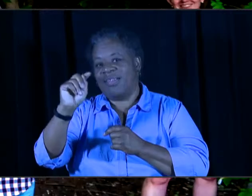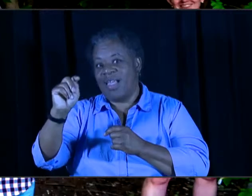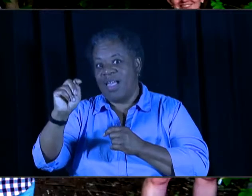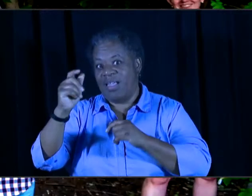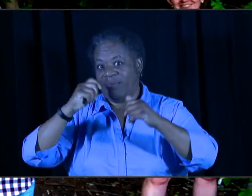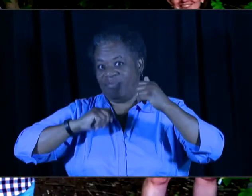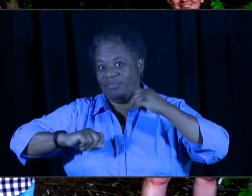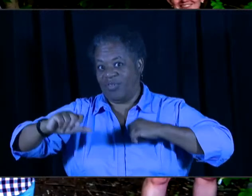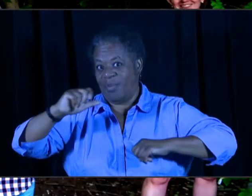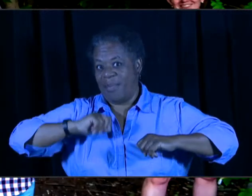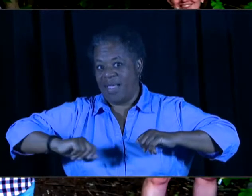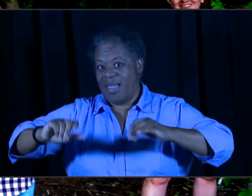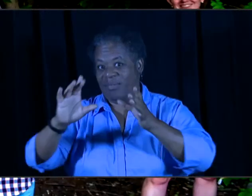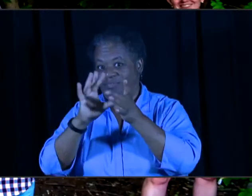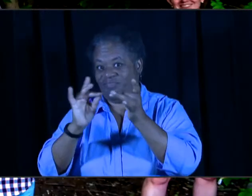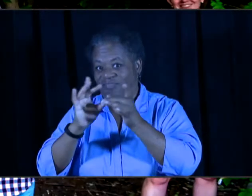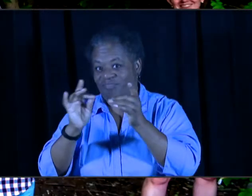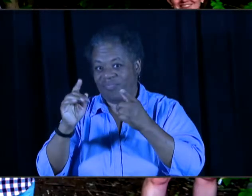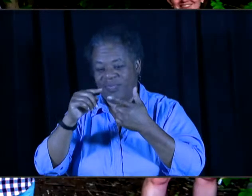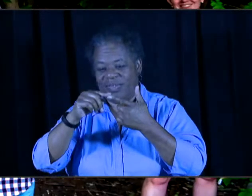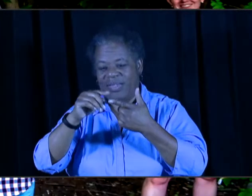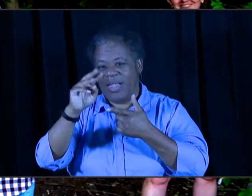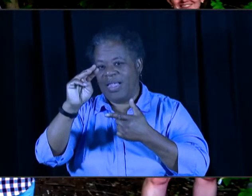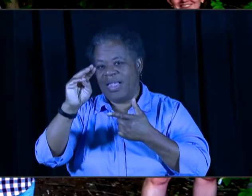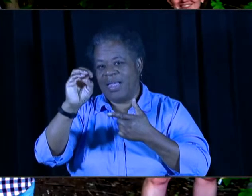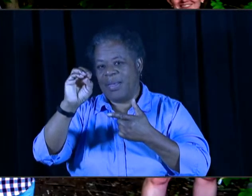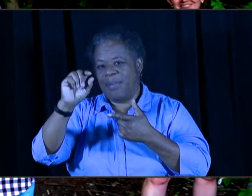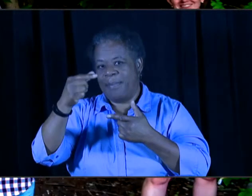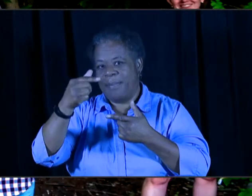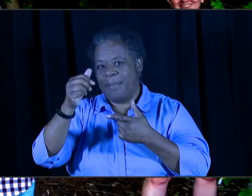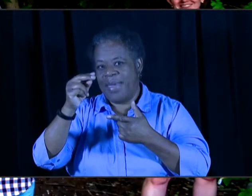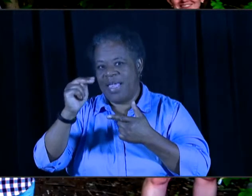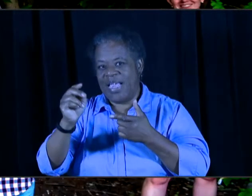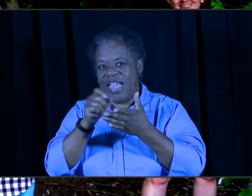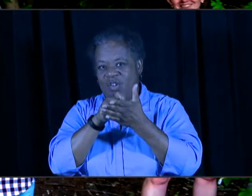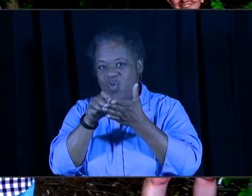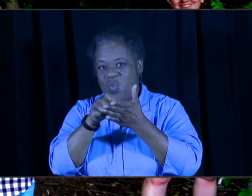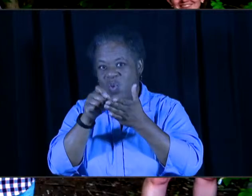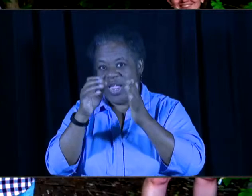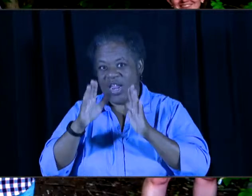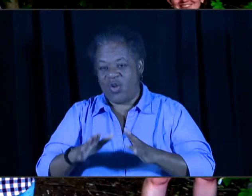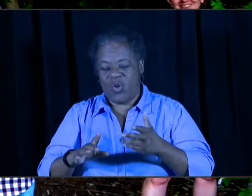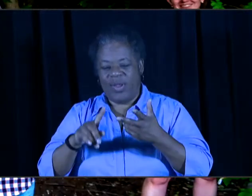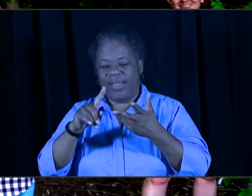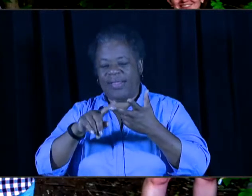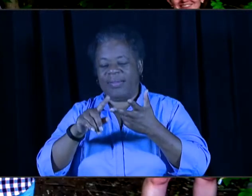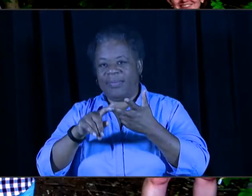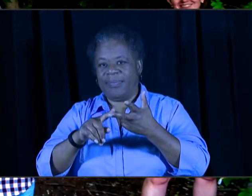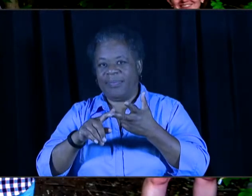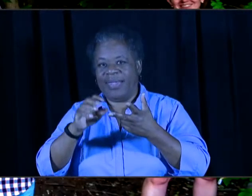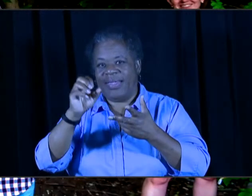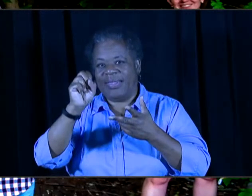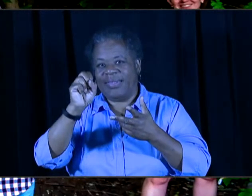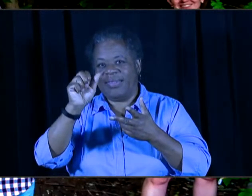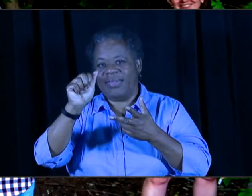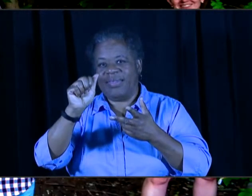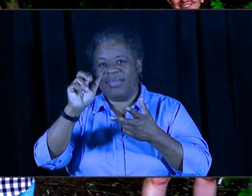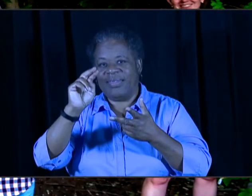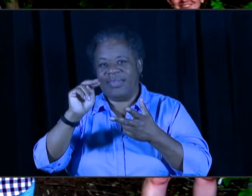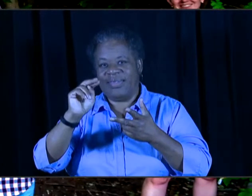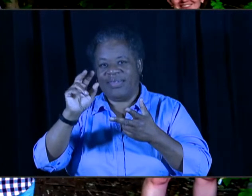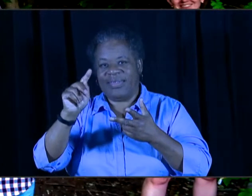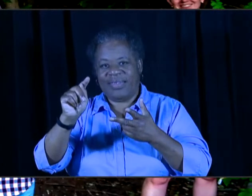storyteller. Megan Blosser is our writer, paraphrasing the scriptures for us. And Santo Warayaman is